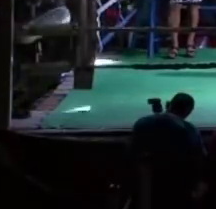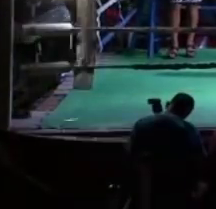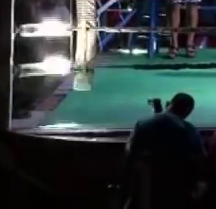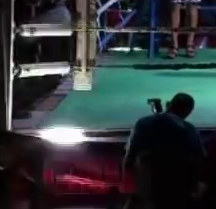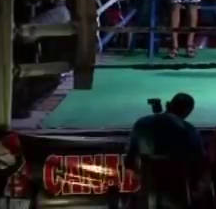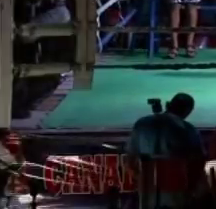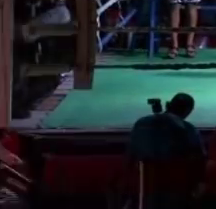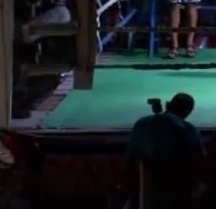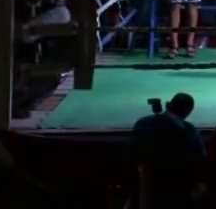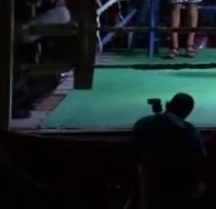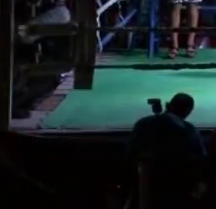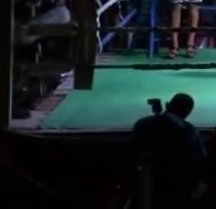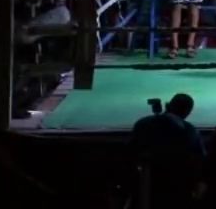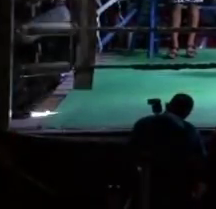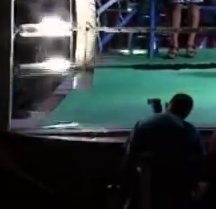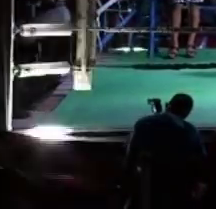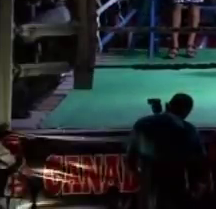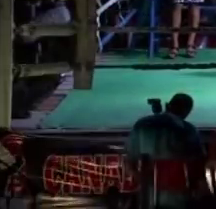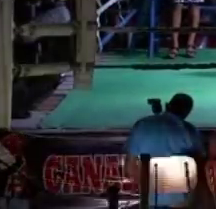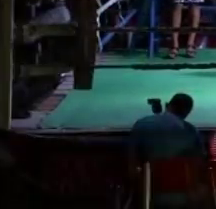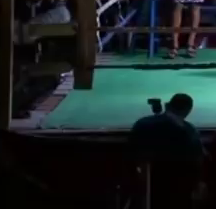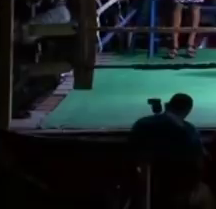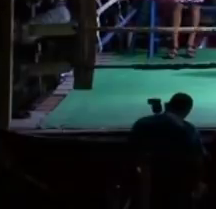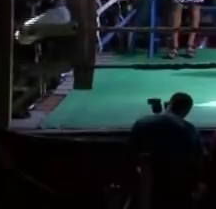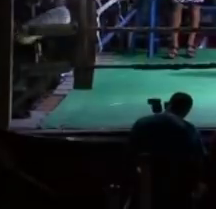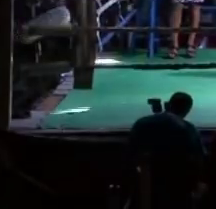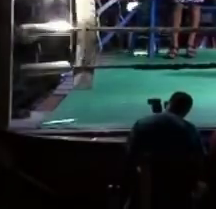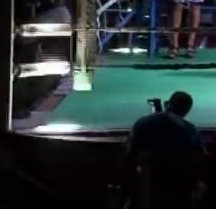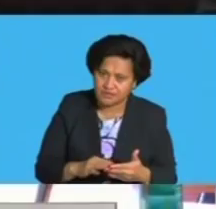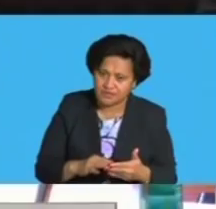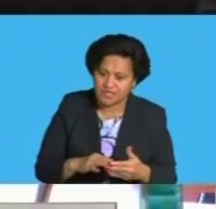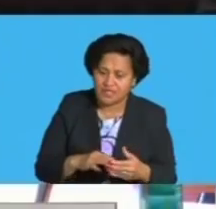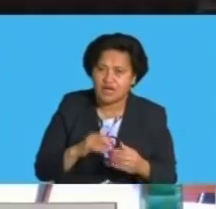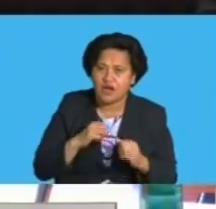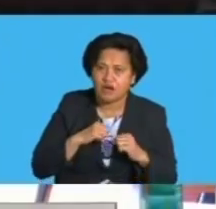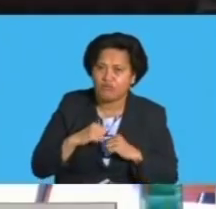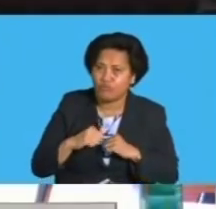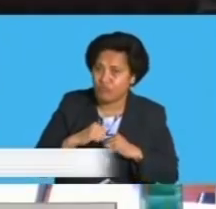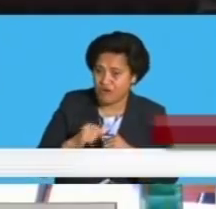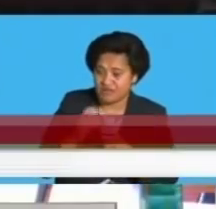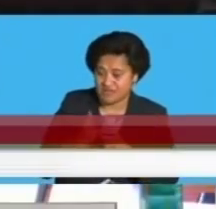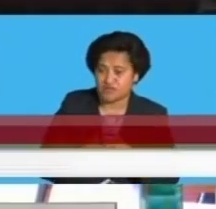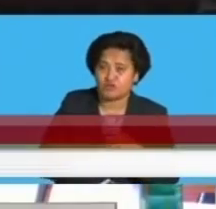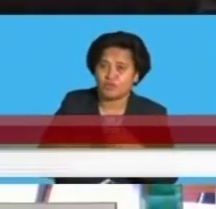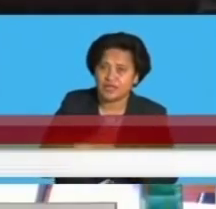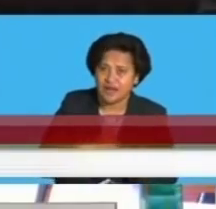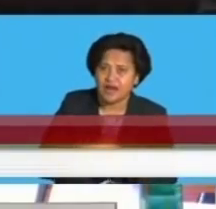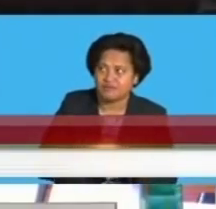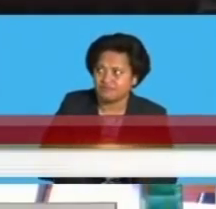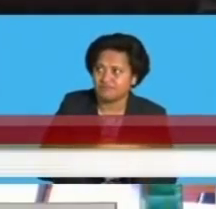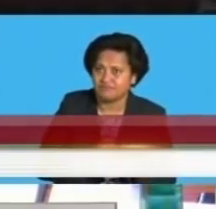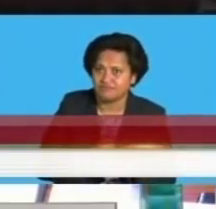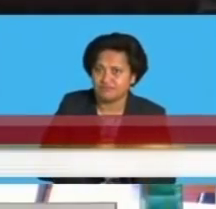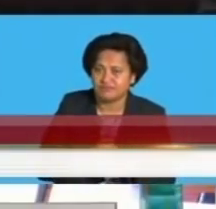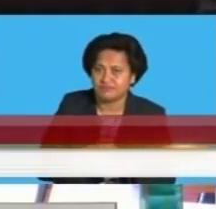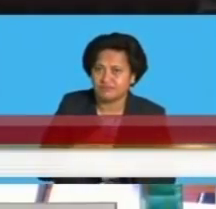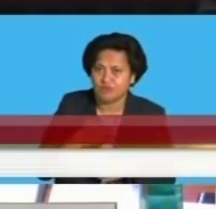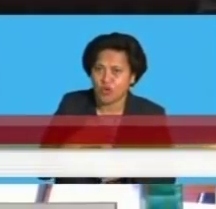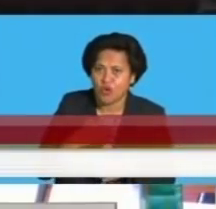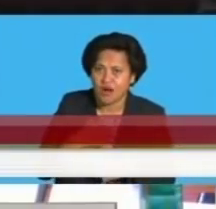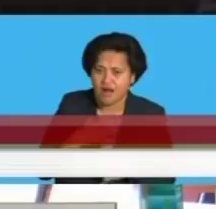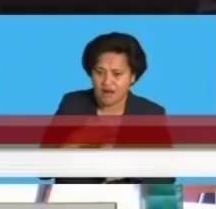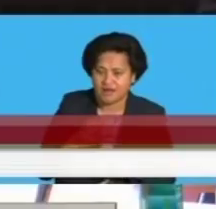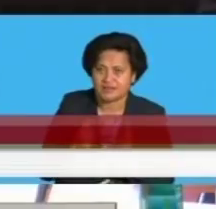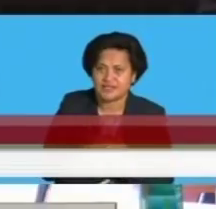local boxers don't perform when they fight in New Zealand and Australia. I'm very concerned that a lot of our boxers are going